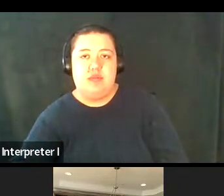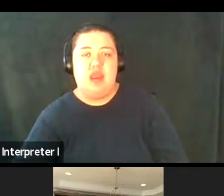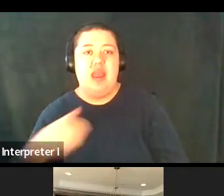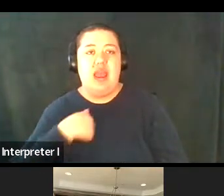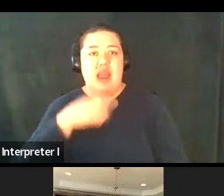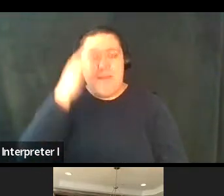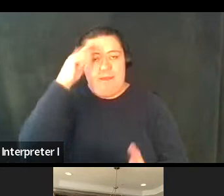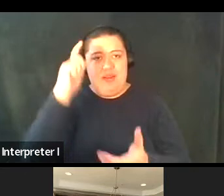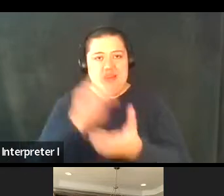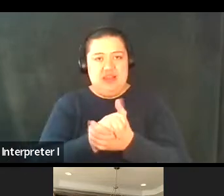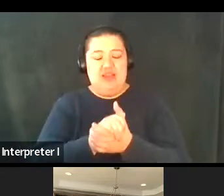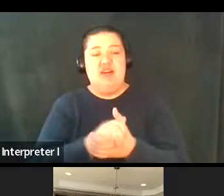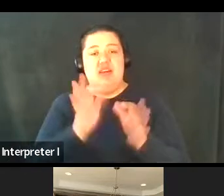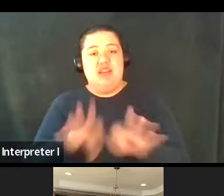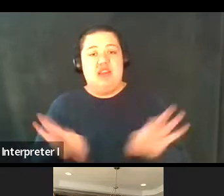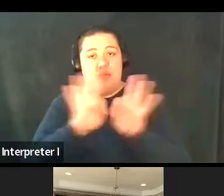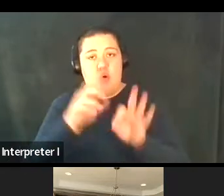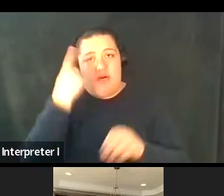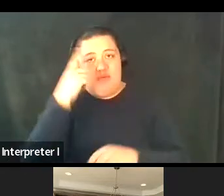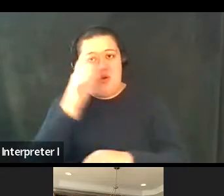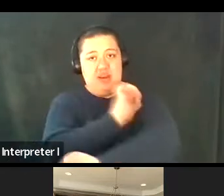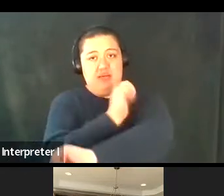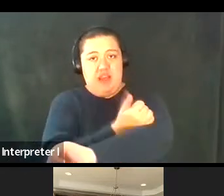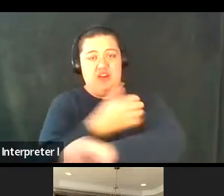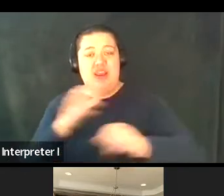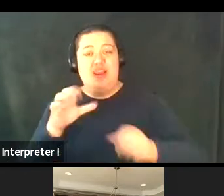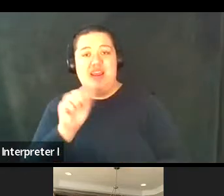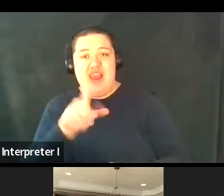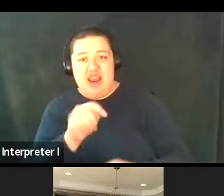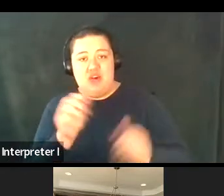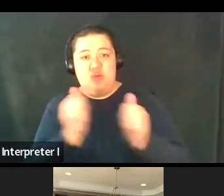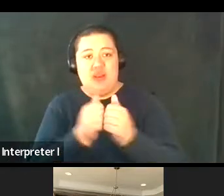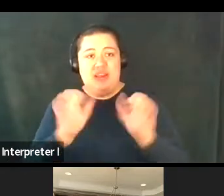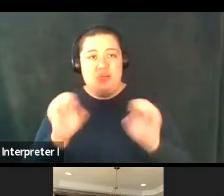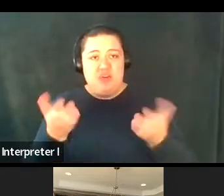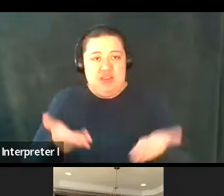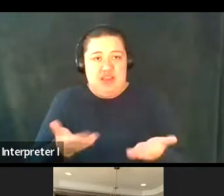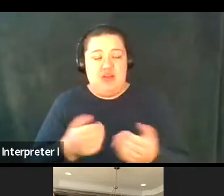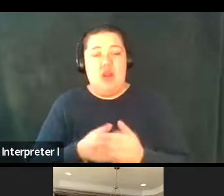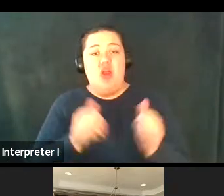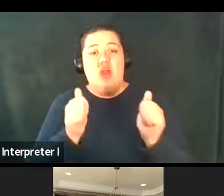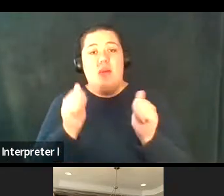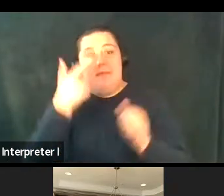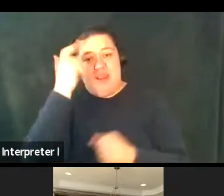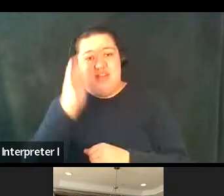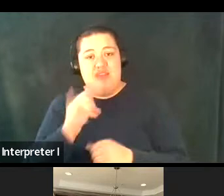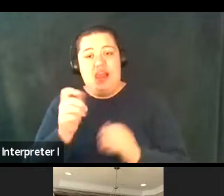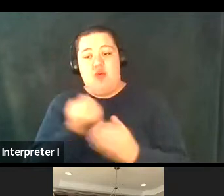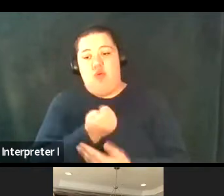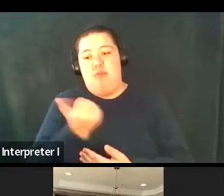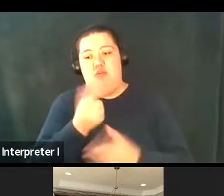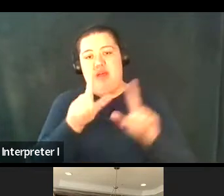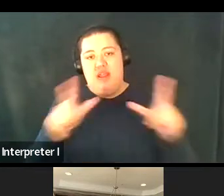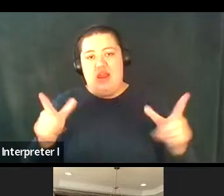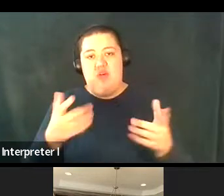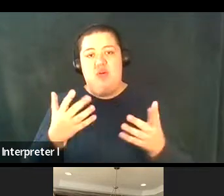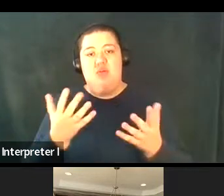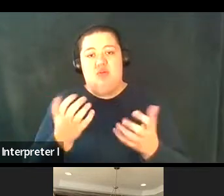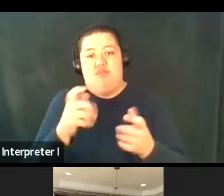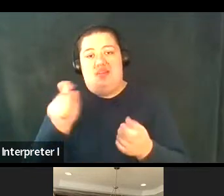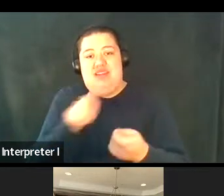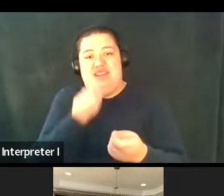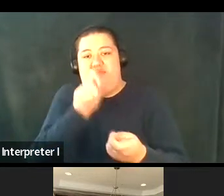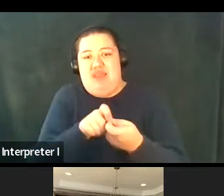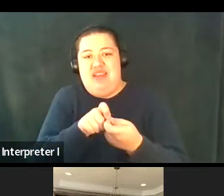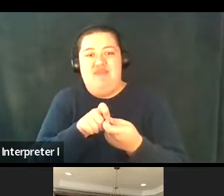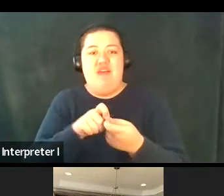administration to be able to act with this urgency here. And because of that, this amendment removes language seeking to specify the